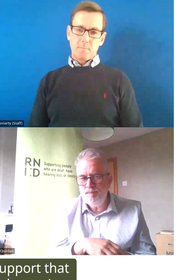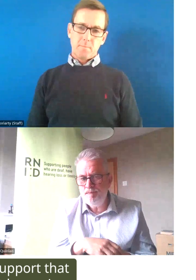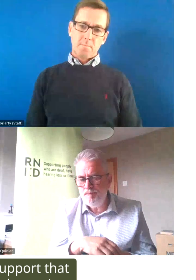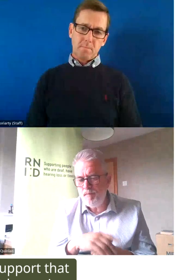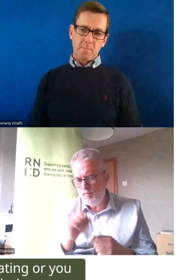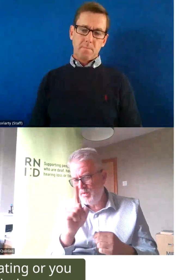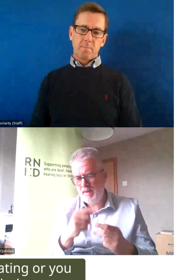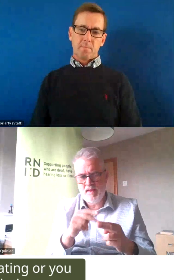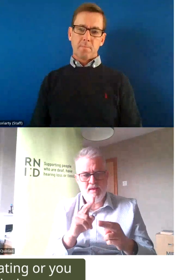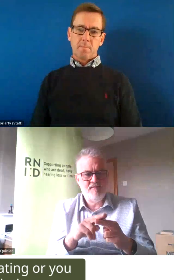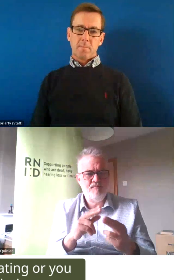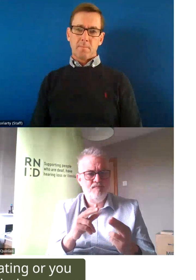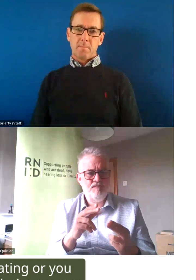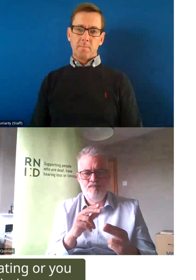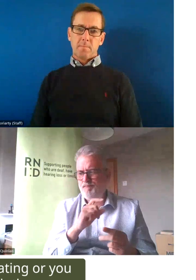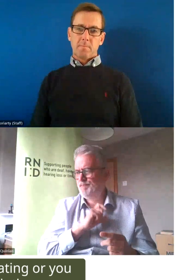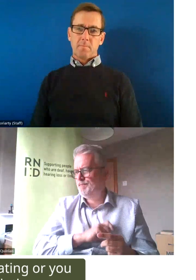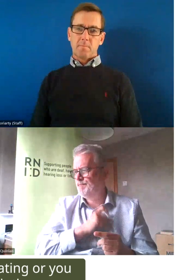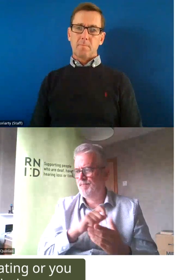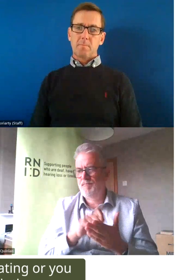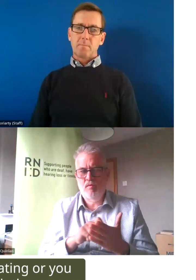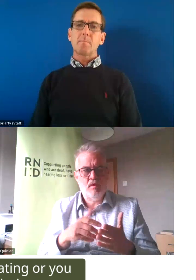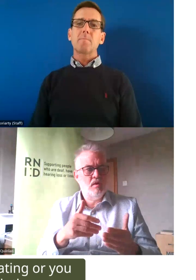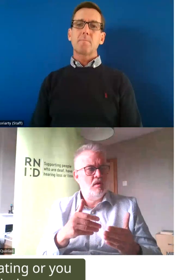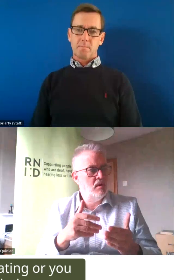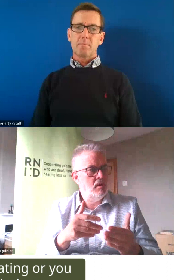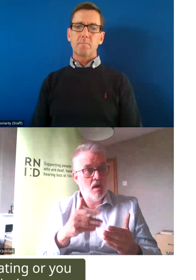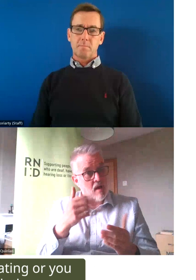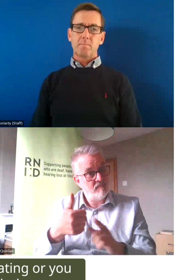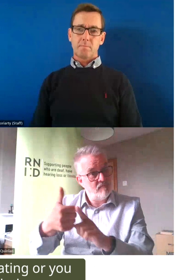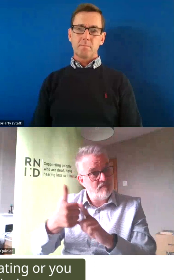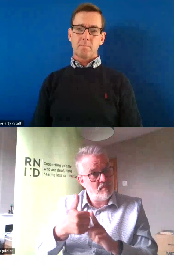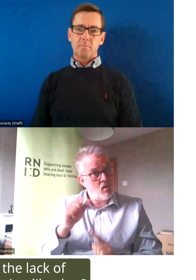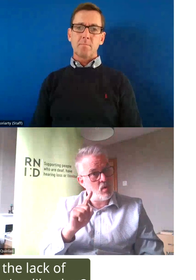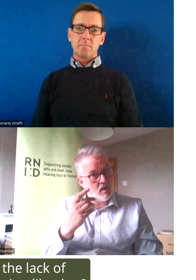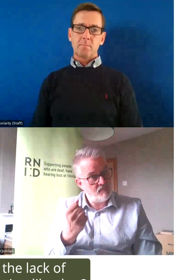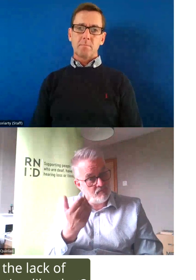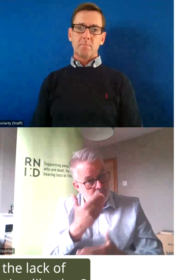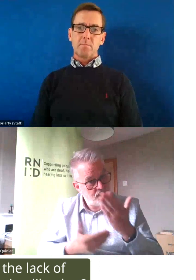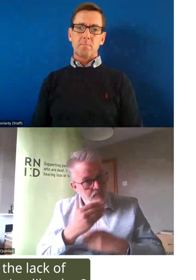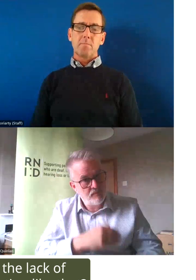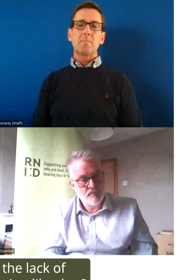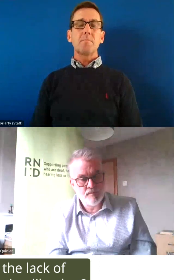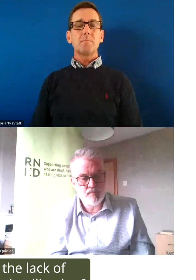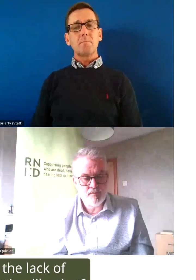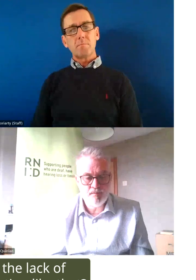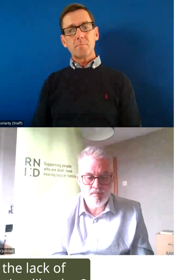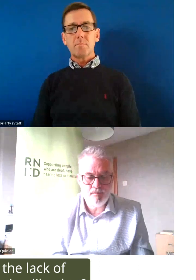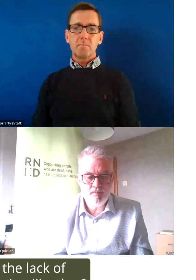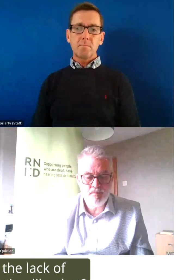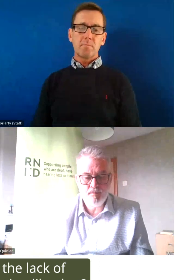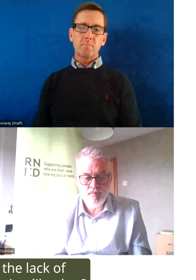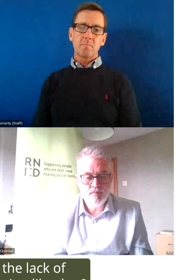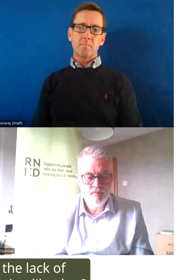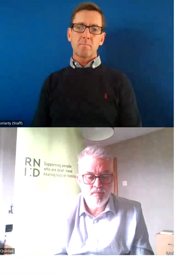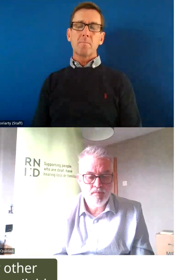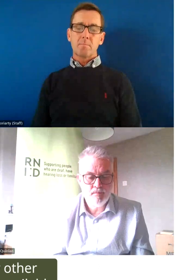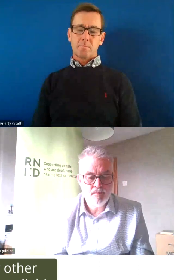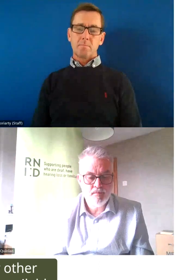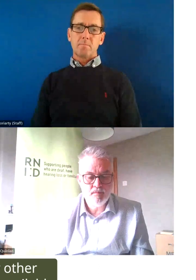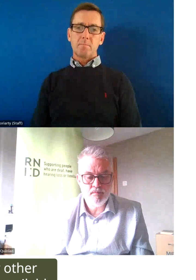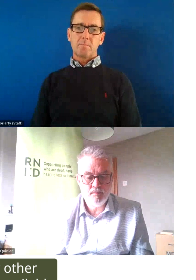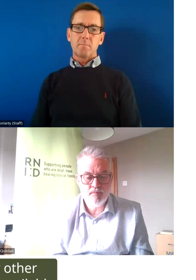be anxious about communicating or, going through the process, they might have a lack of confidence in a situation like